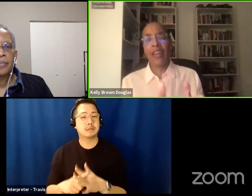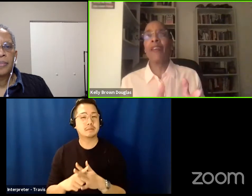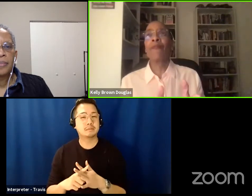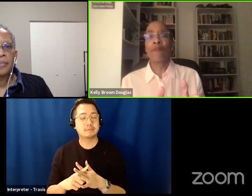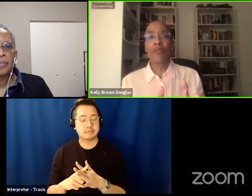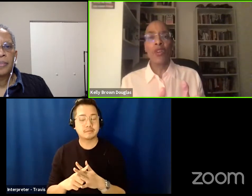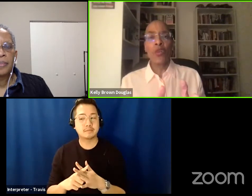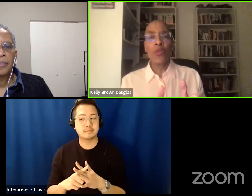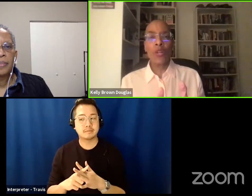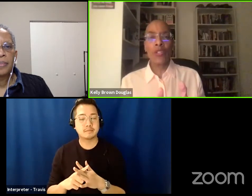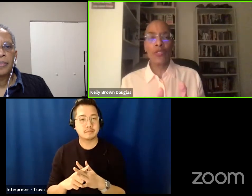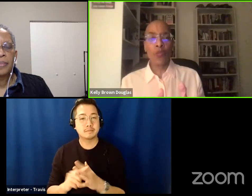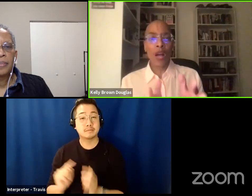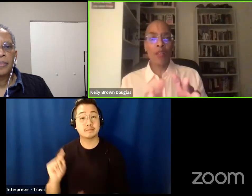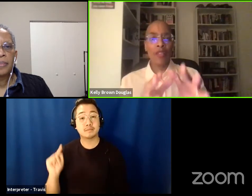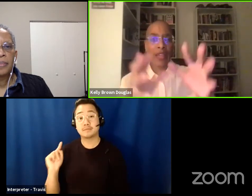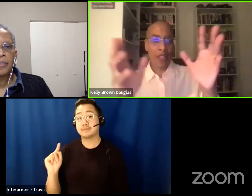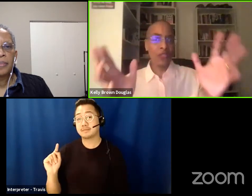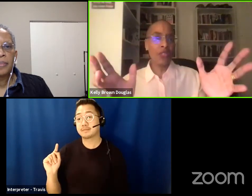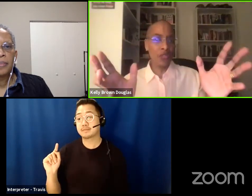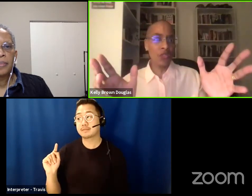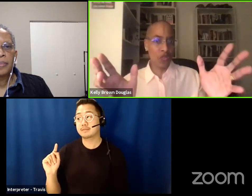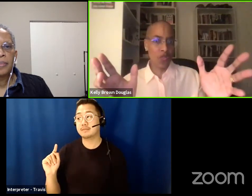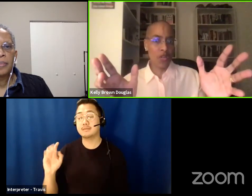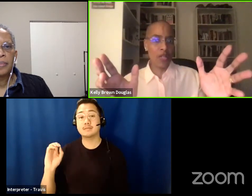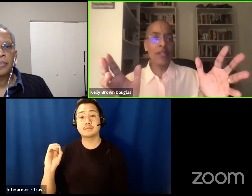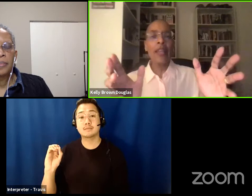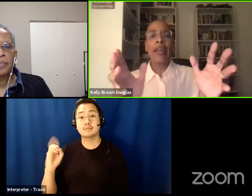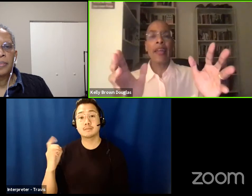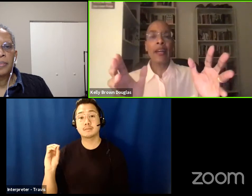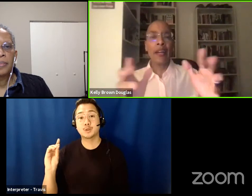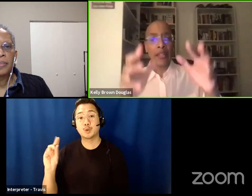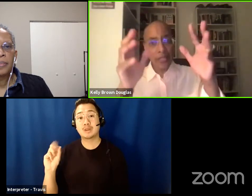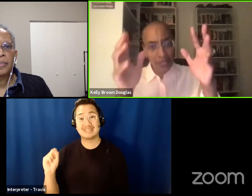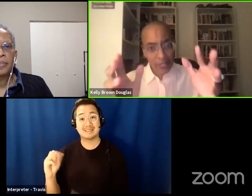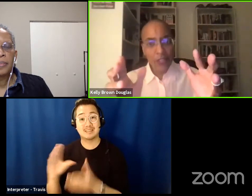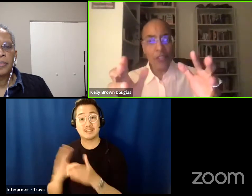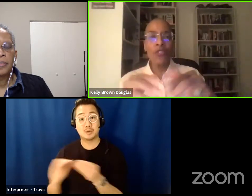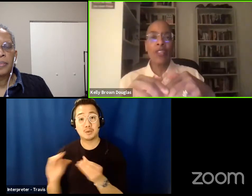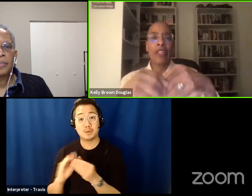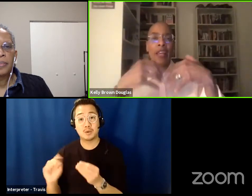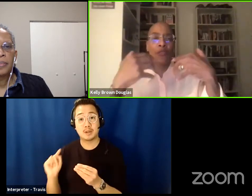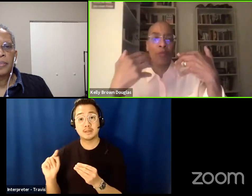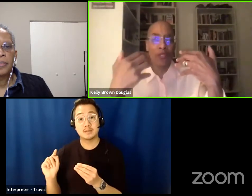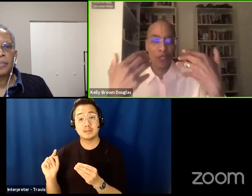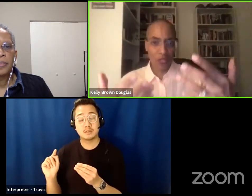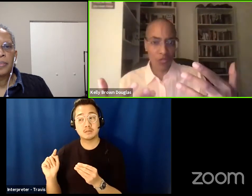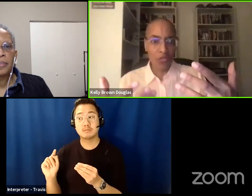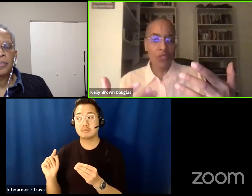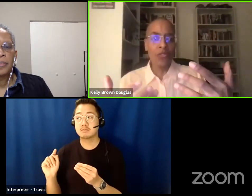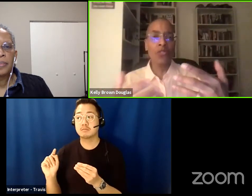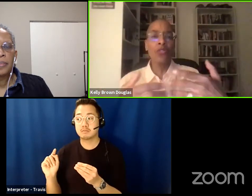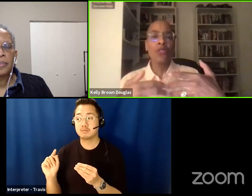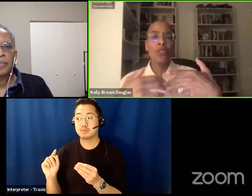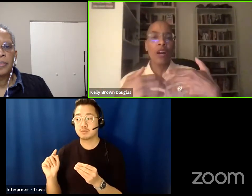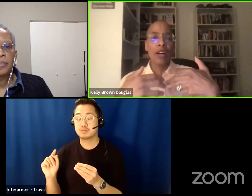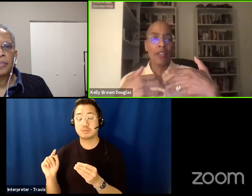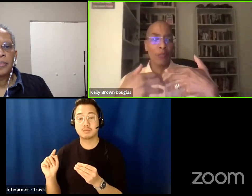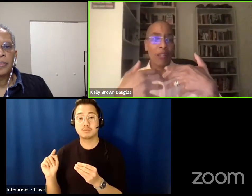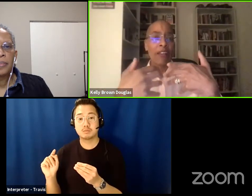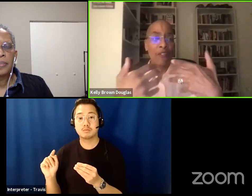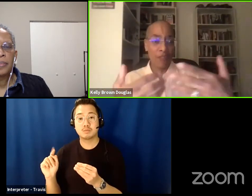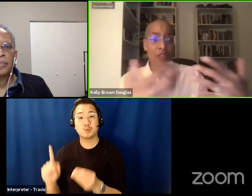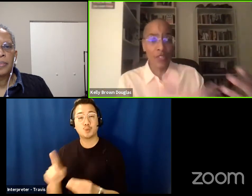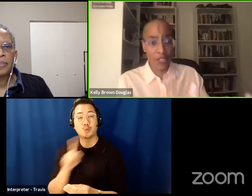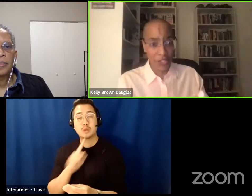that which, while the Exodus story is and has been central to